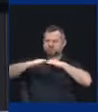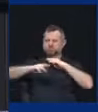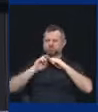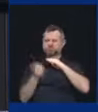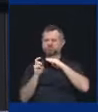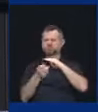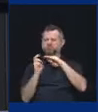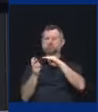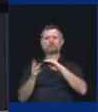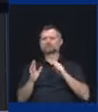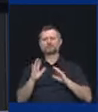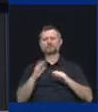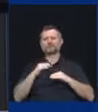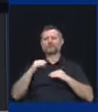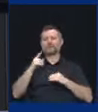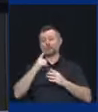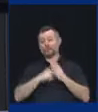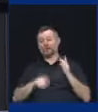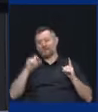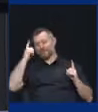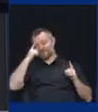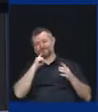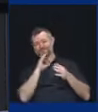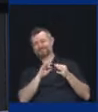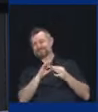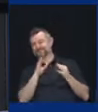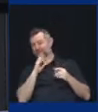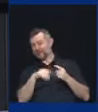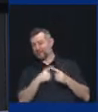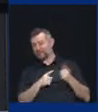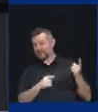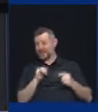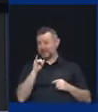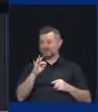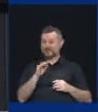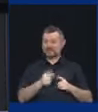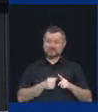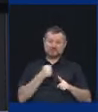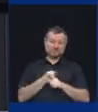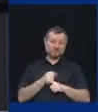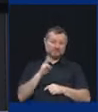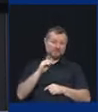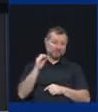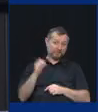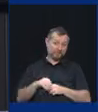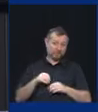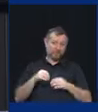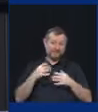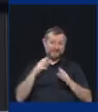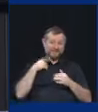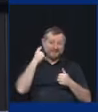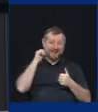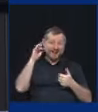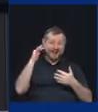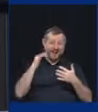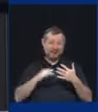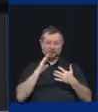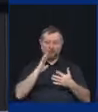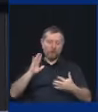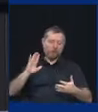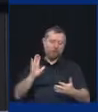all the ones that the governor's talking about would be all lifted once you hit 70%, with the exception of the